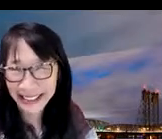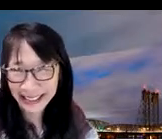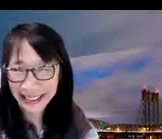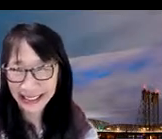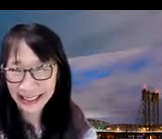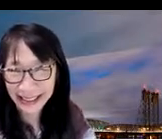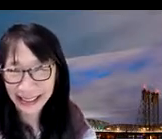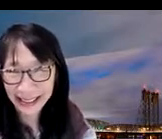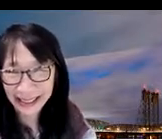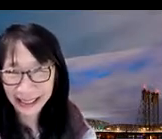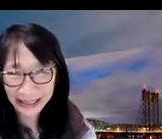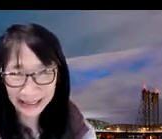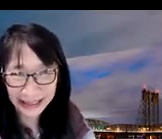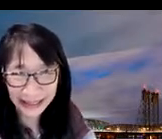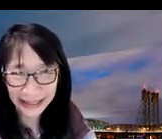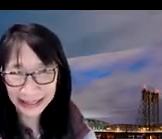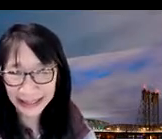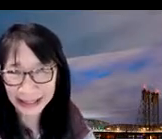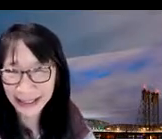Thomas.